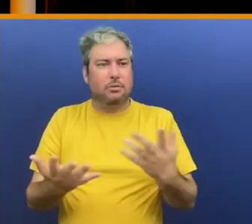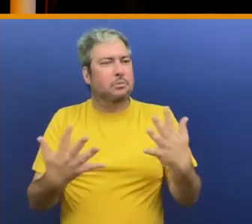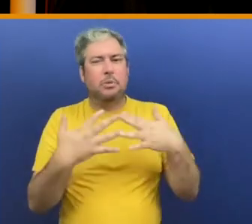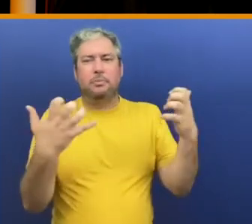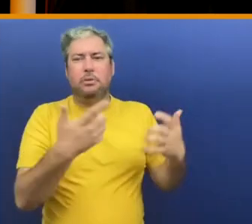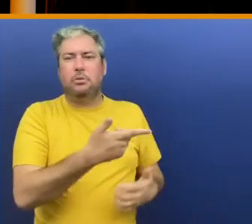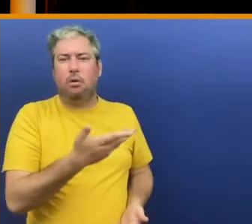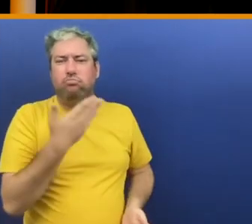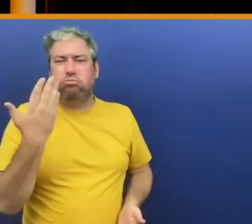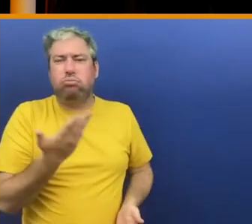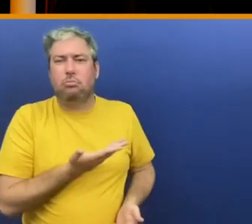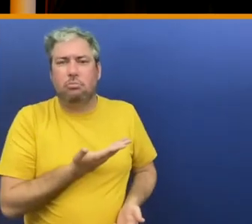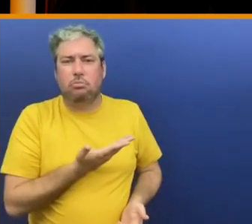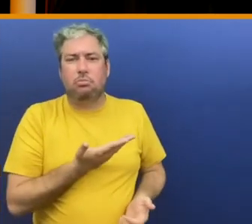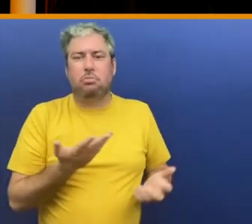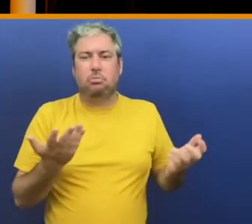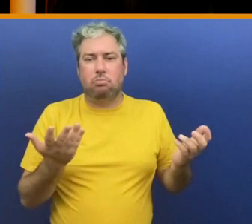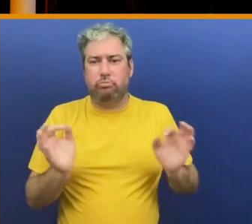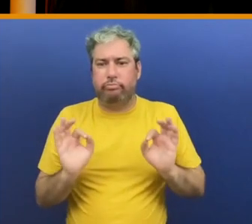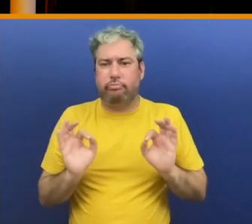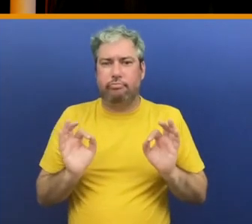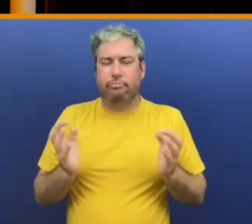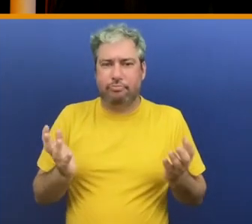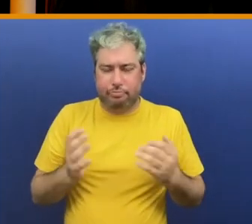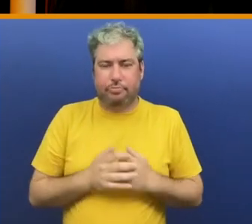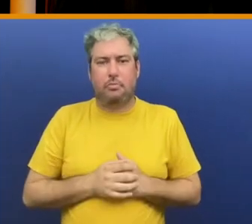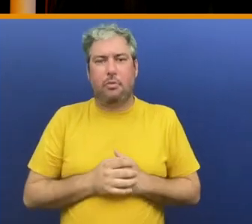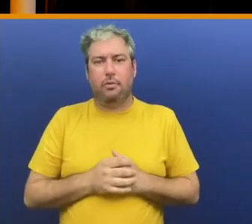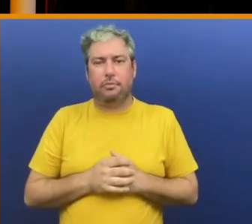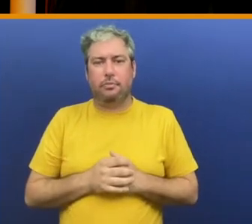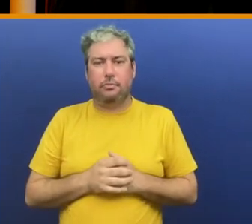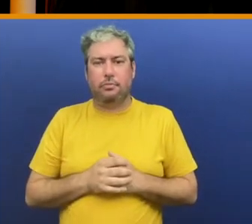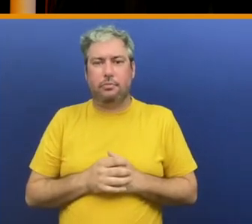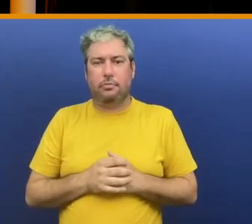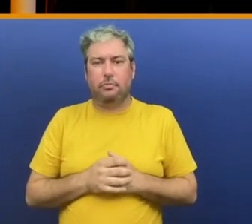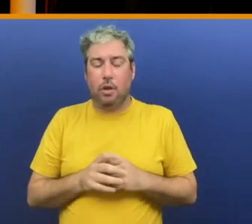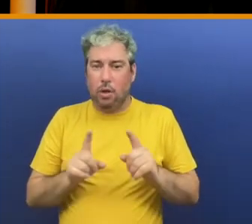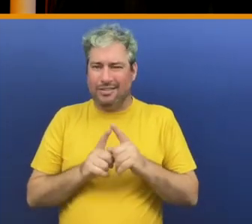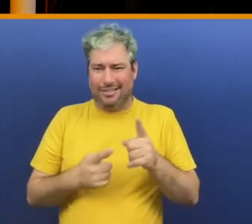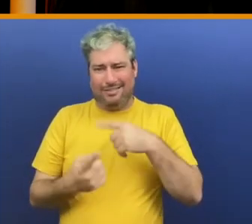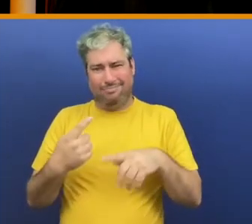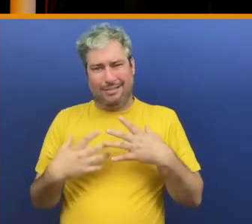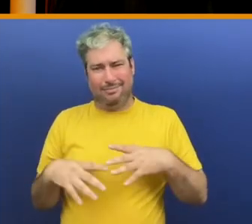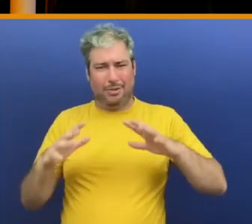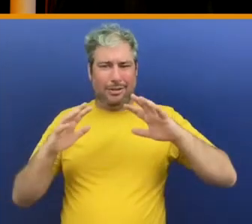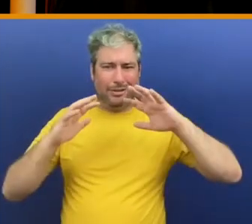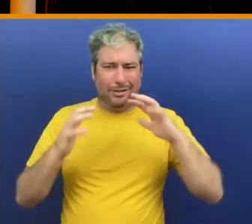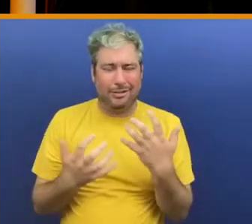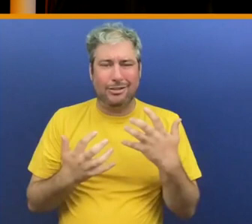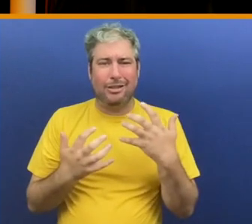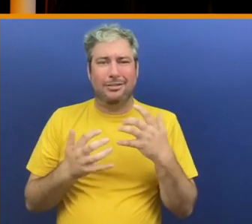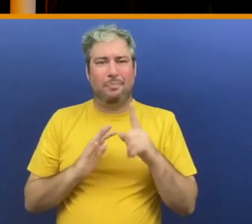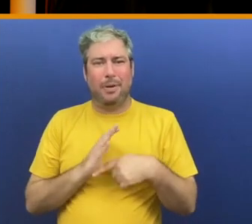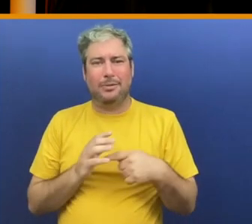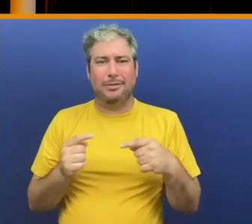We also got to be concerned about dispute resolution procedures. There will always be